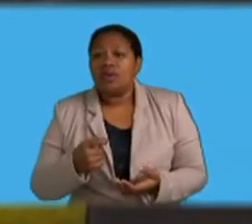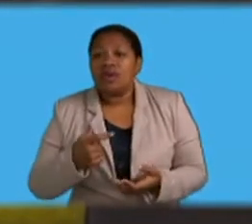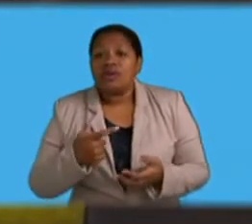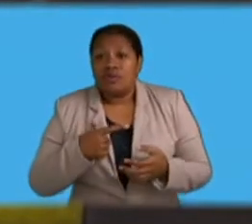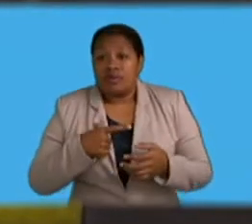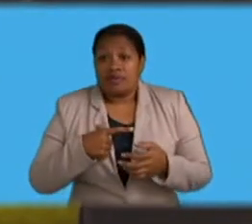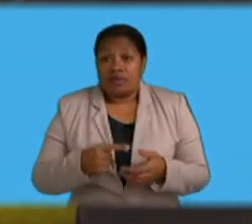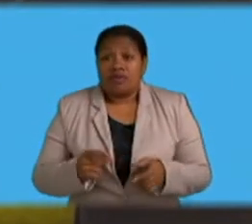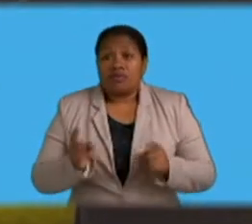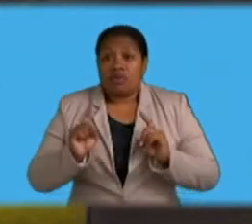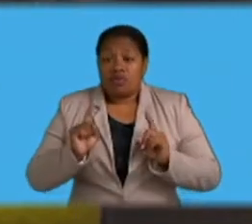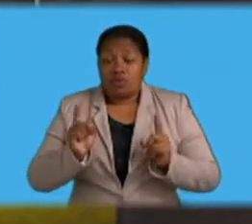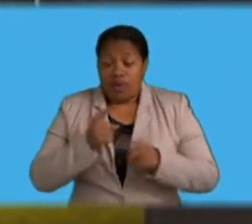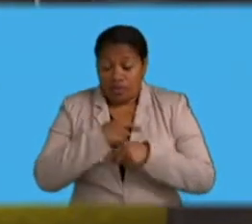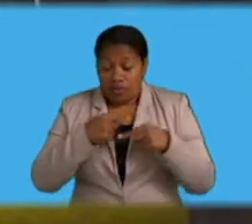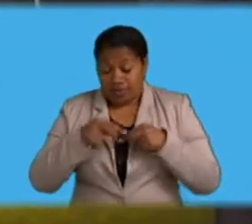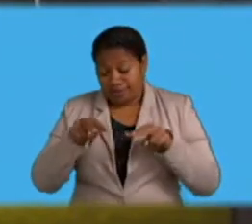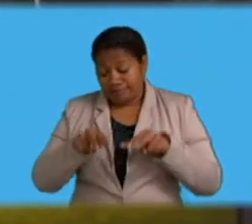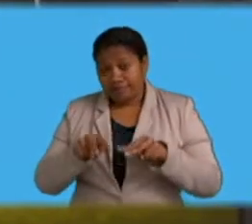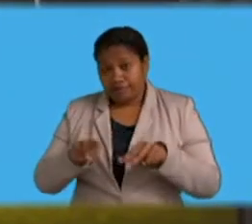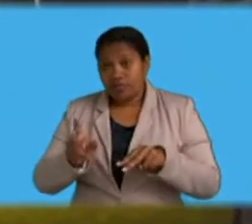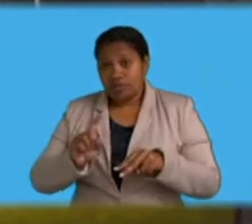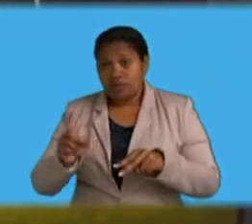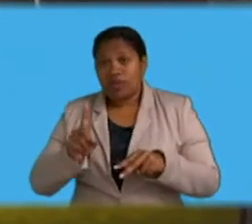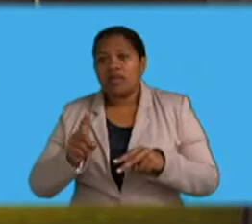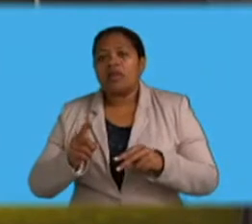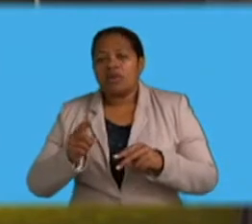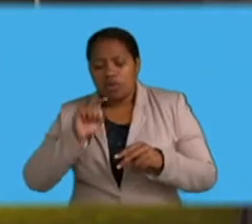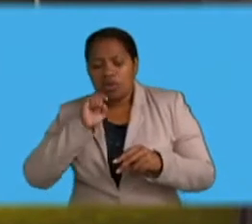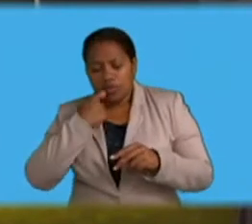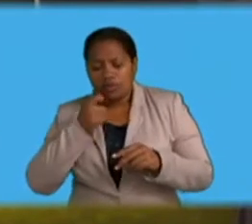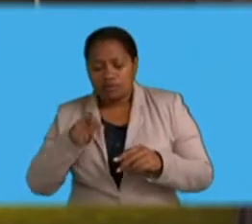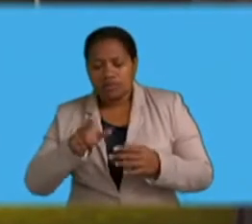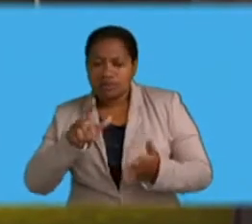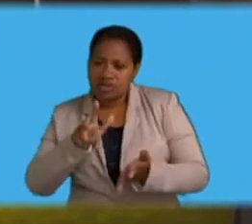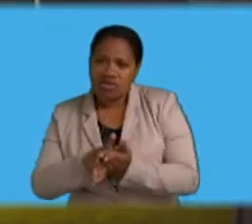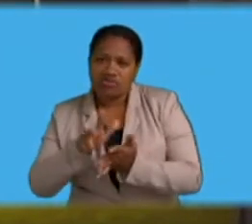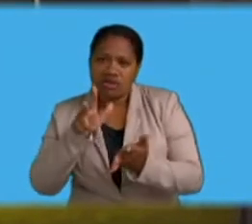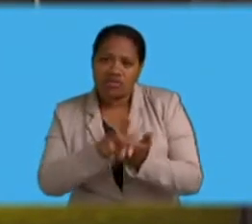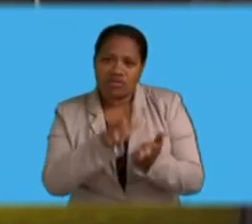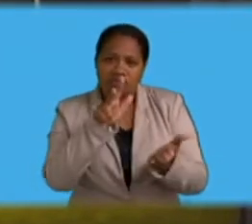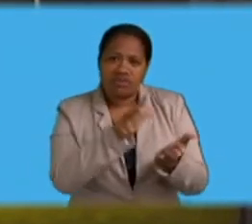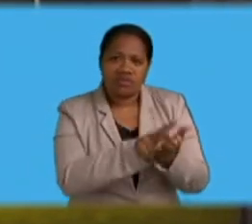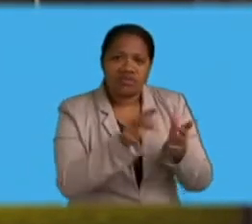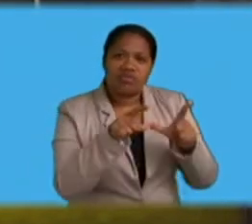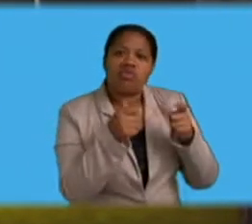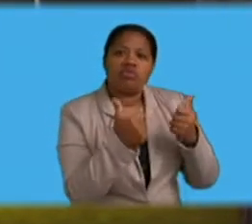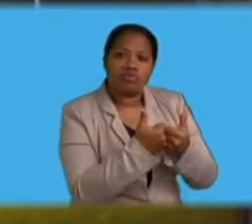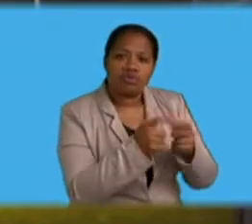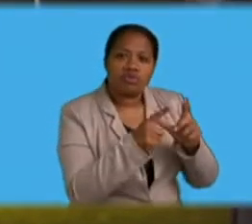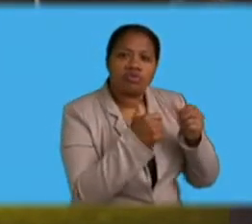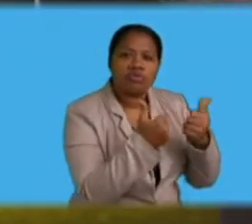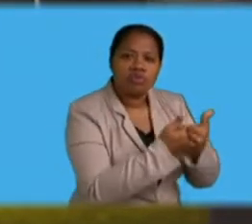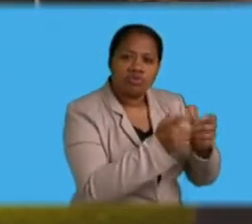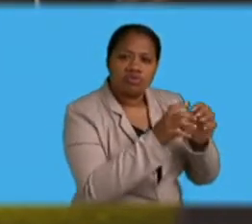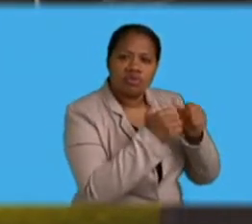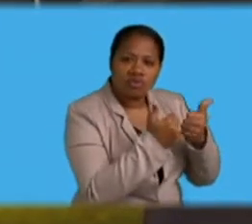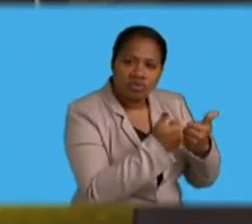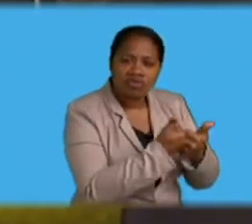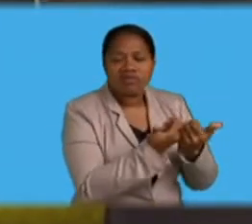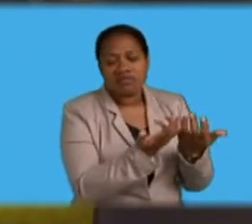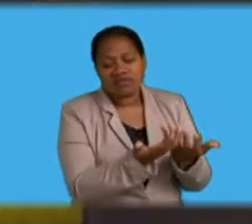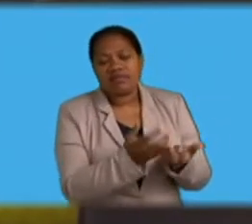hired. About 75% are on contracts. And as time, with time, a lot of the